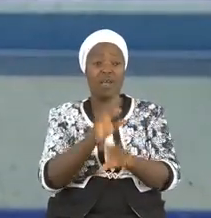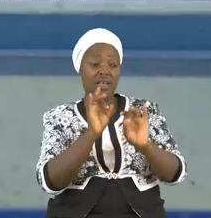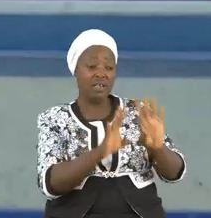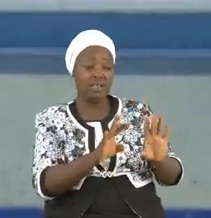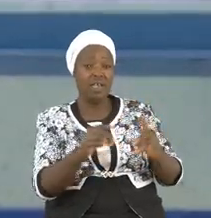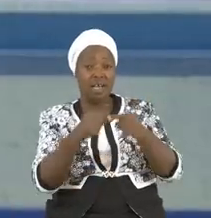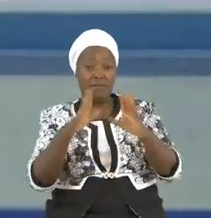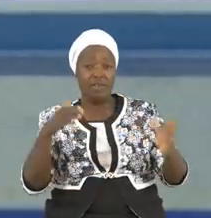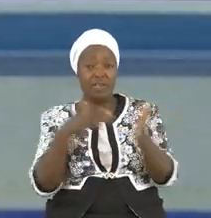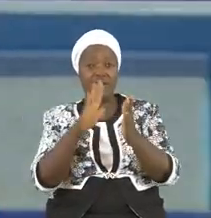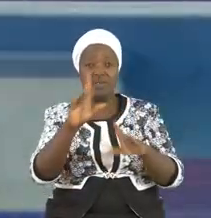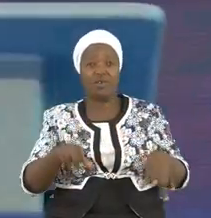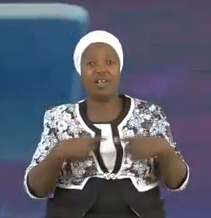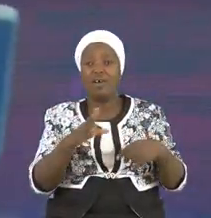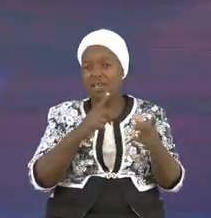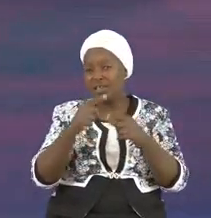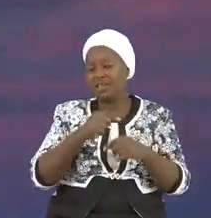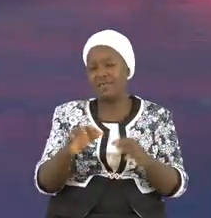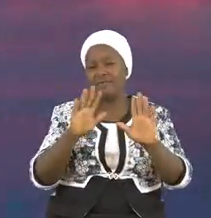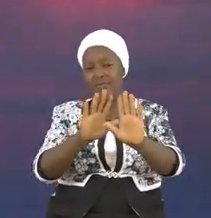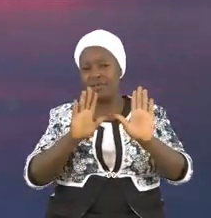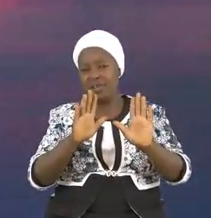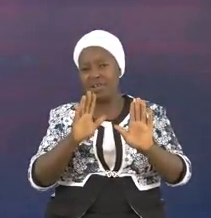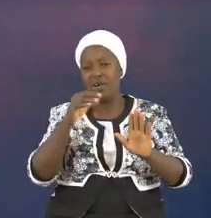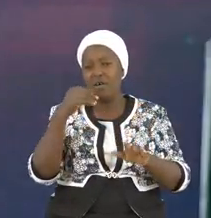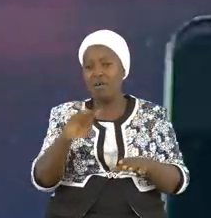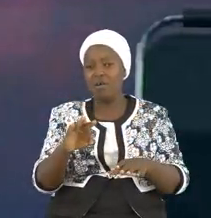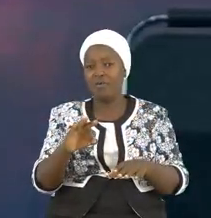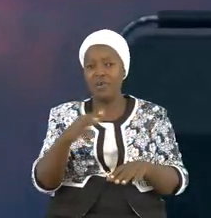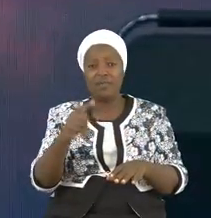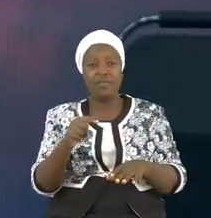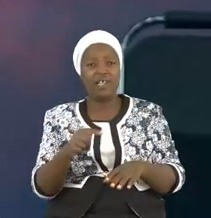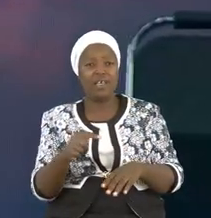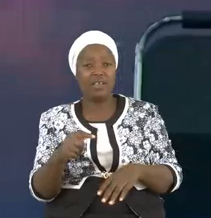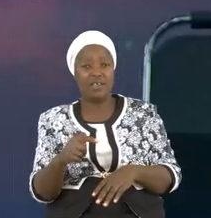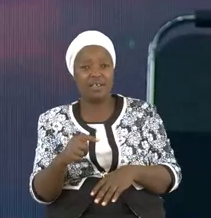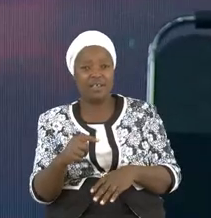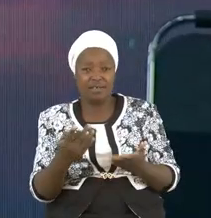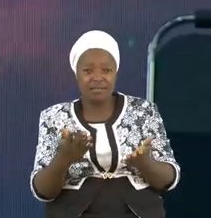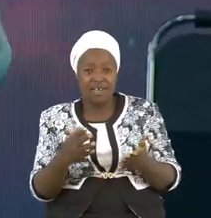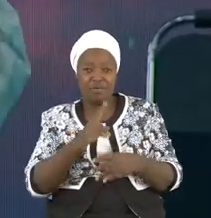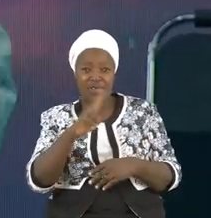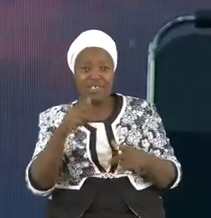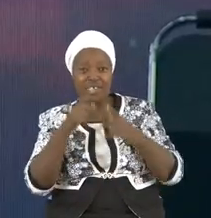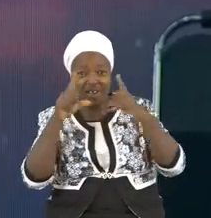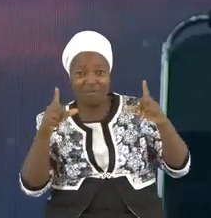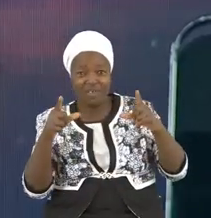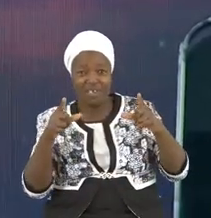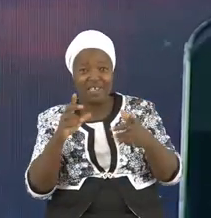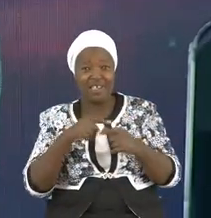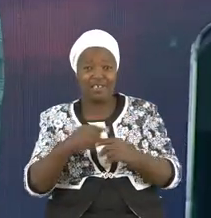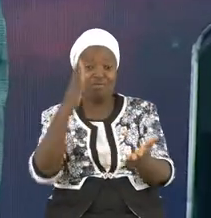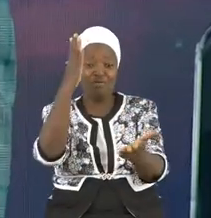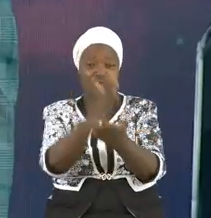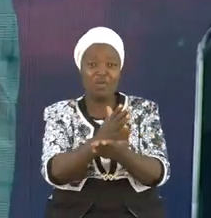life, and the fear of the light, let me use this language, quenching before you reach